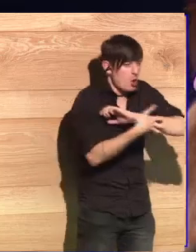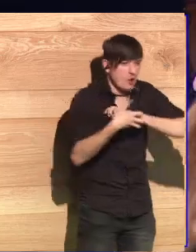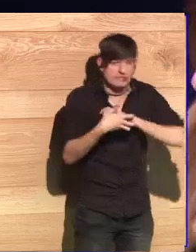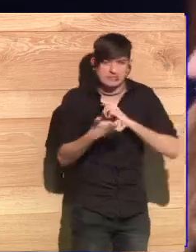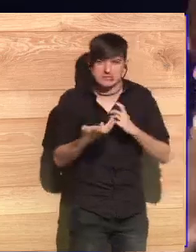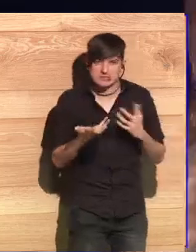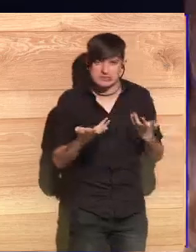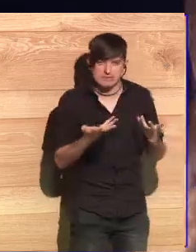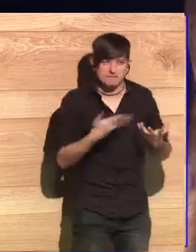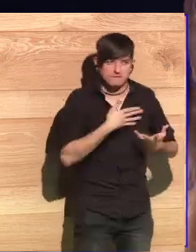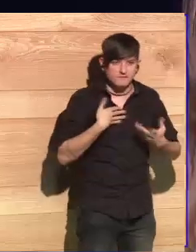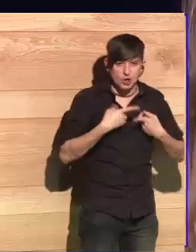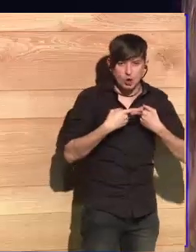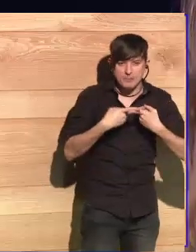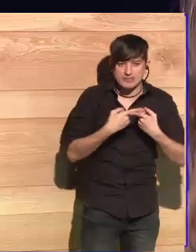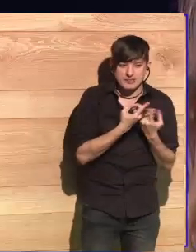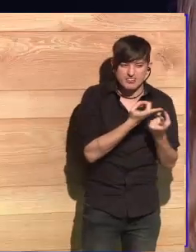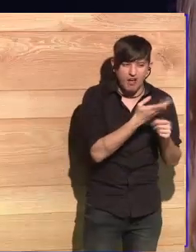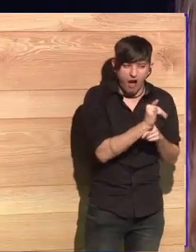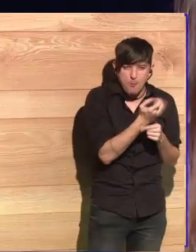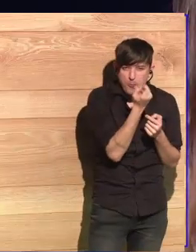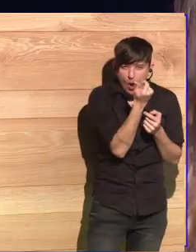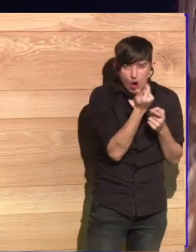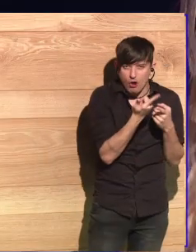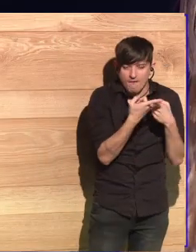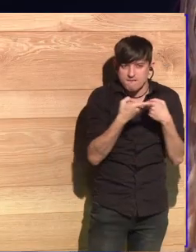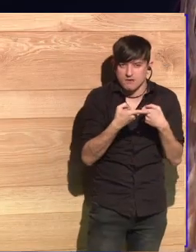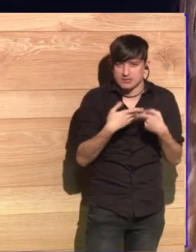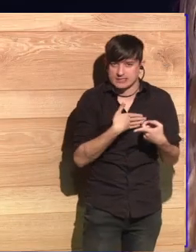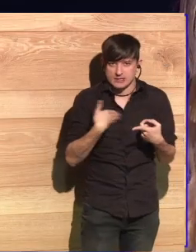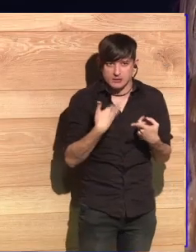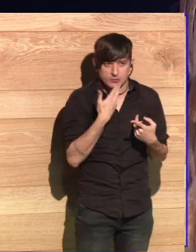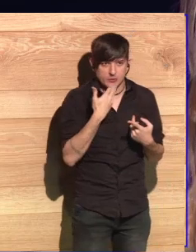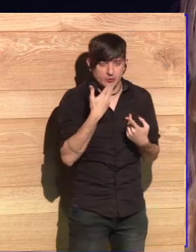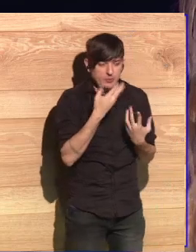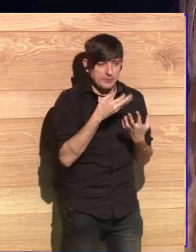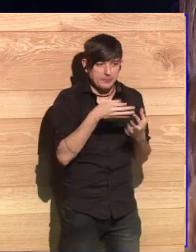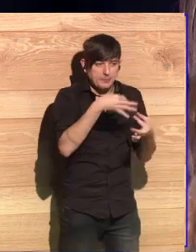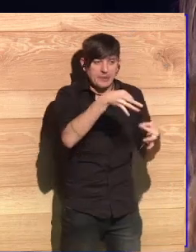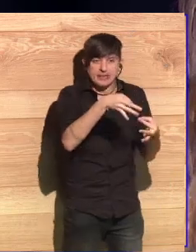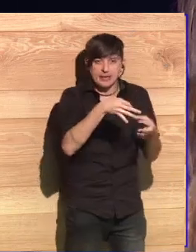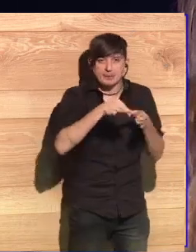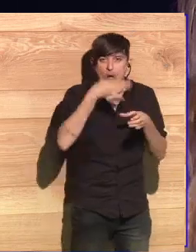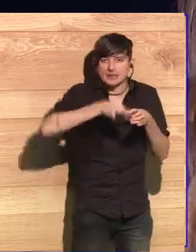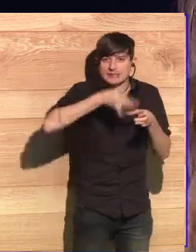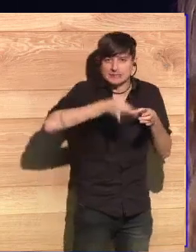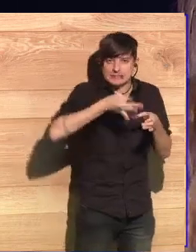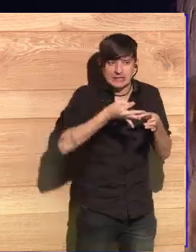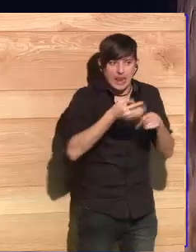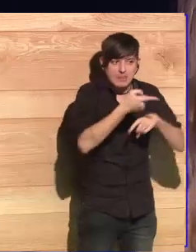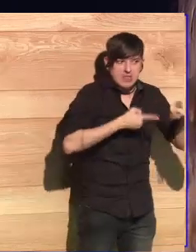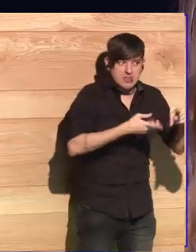that's all they have, they'll give you half of it, because they know no one else understands